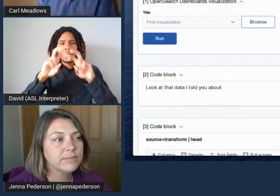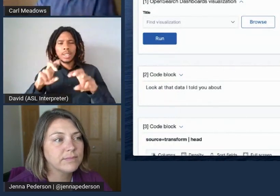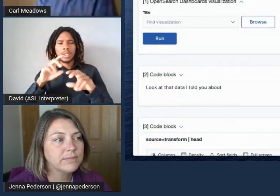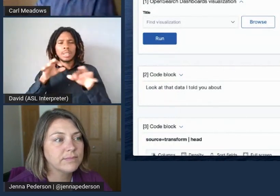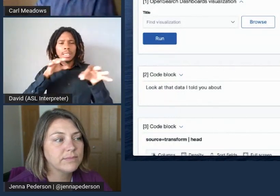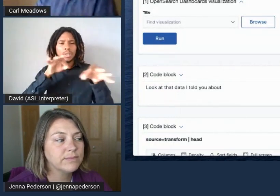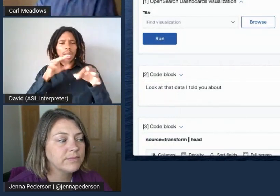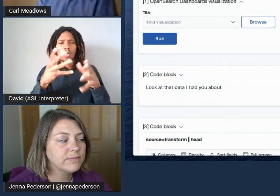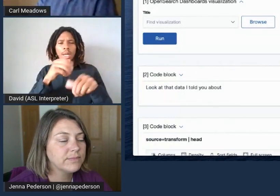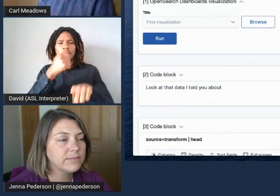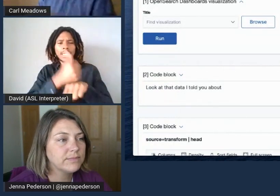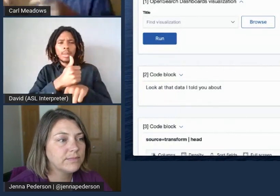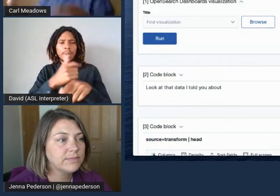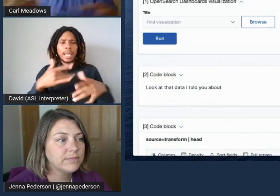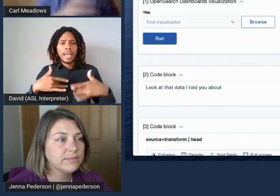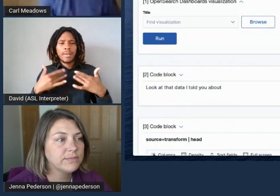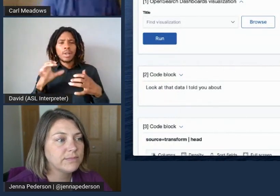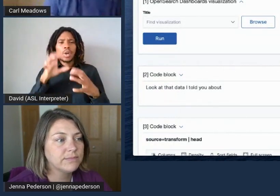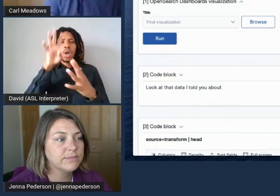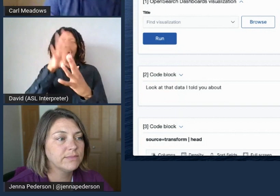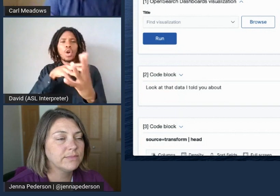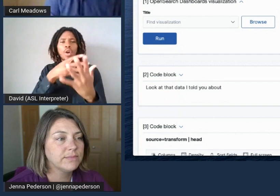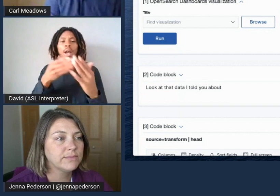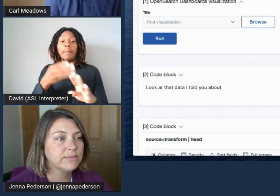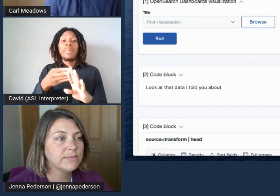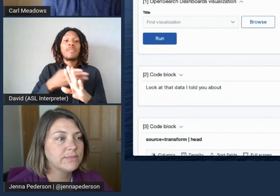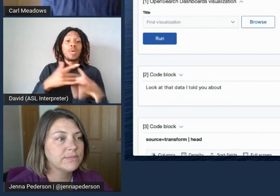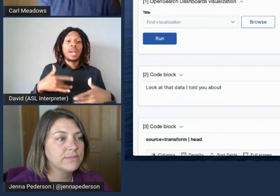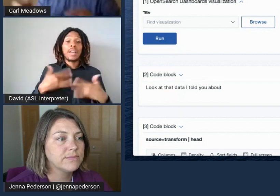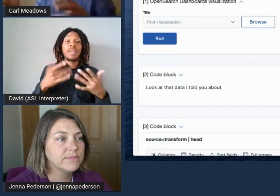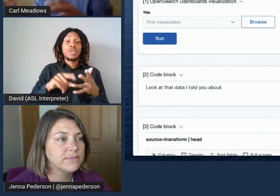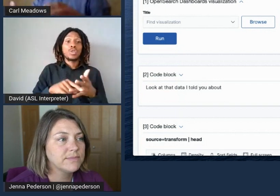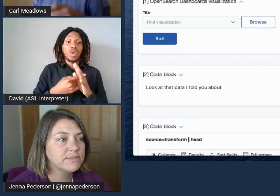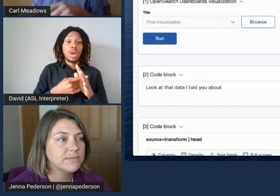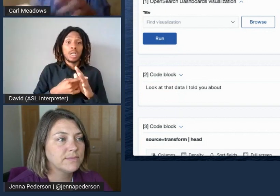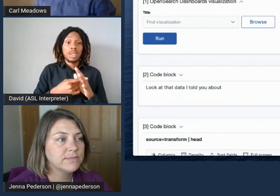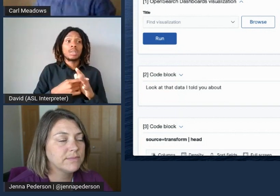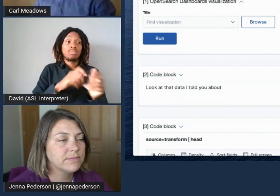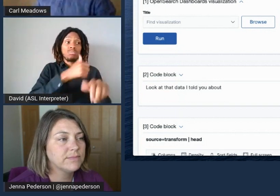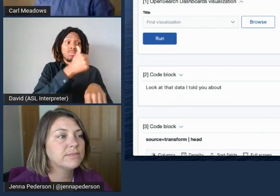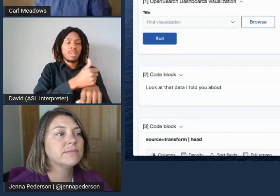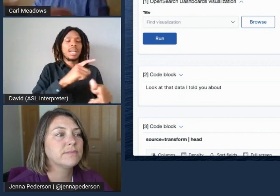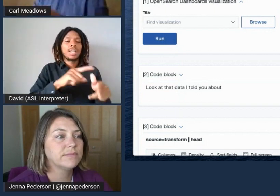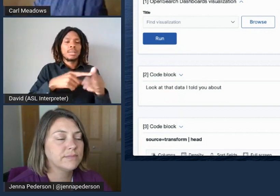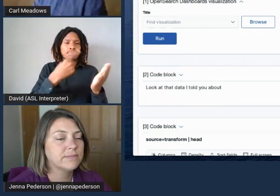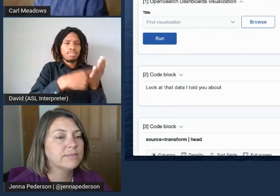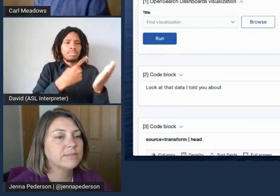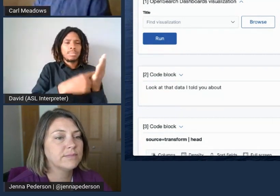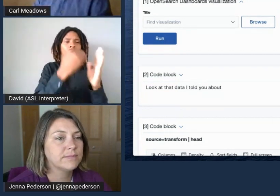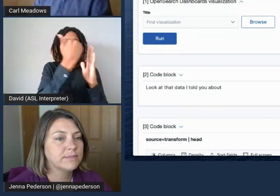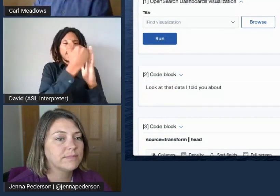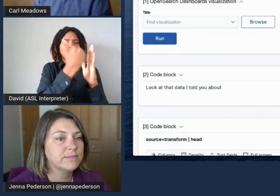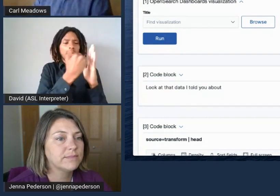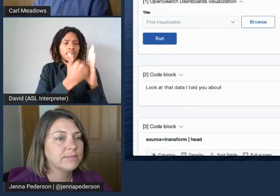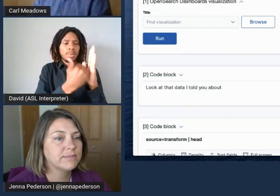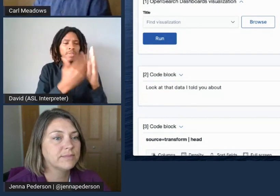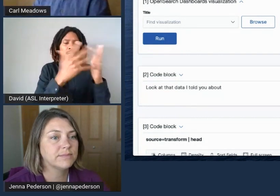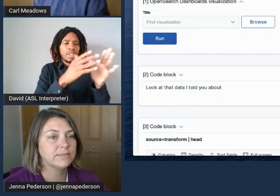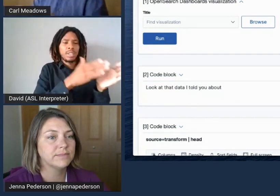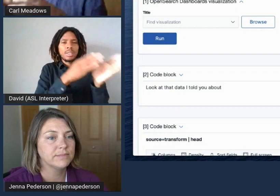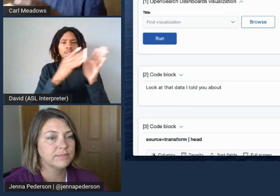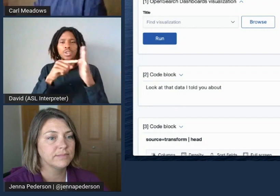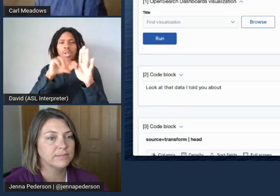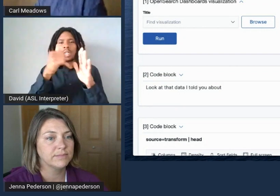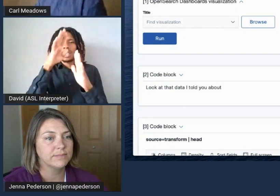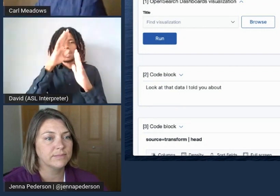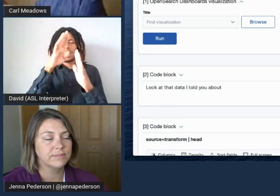event, do a graph before the event happened, and then talk about the steps, do another graph that showed the intermediates, and